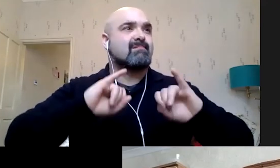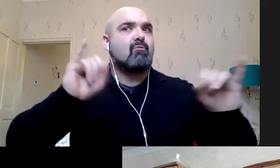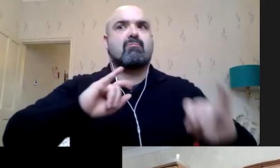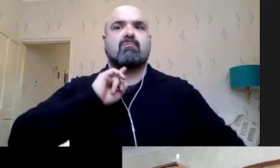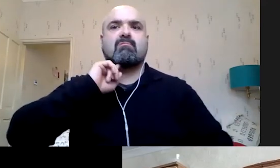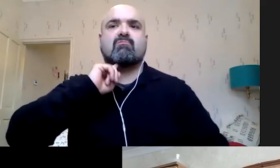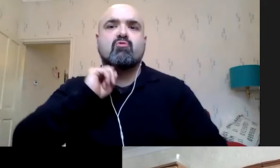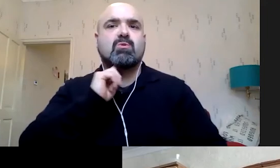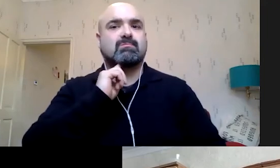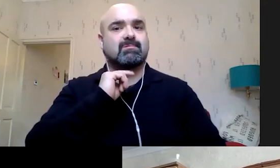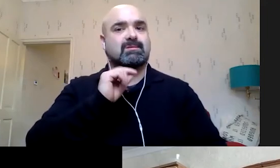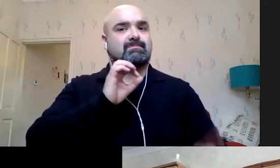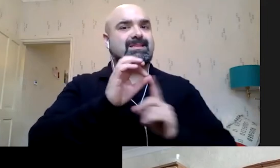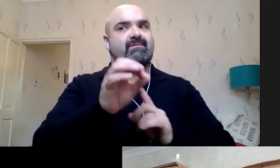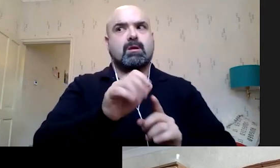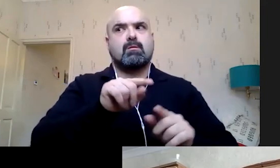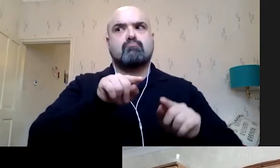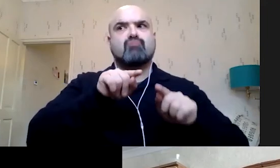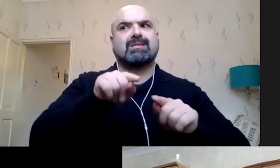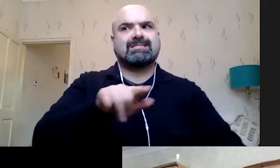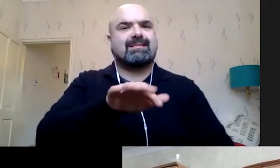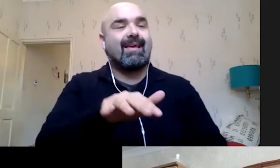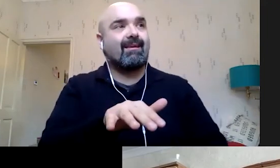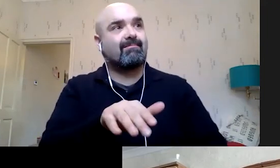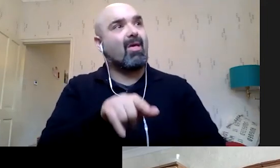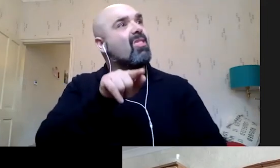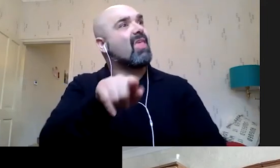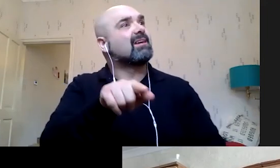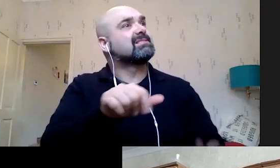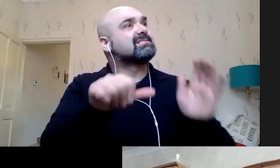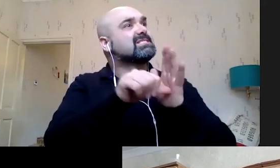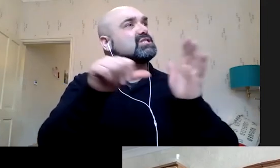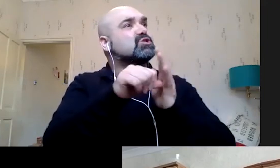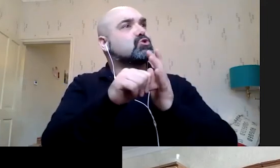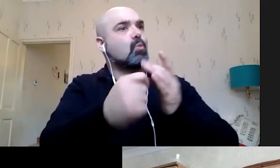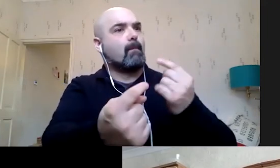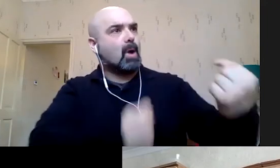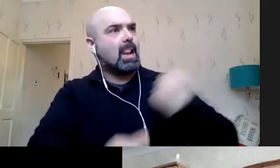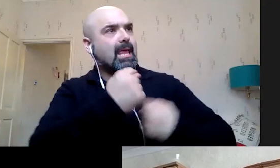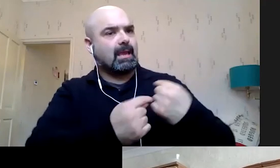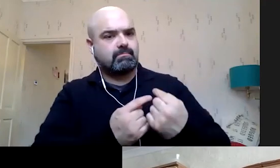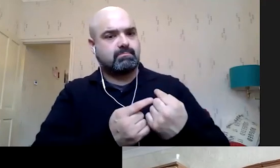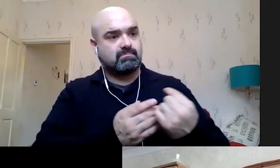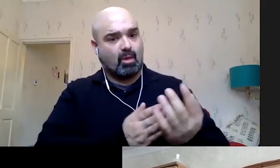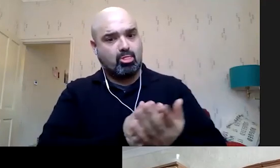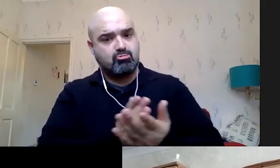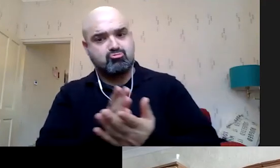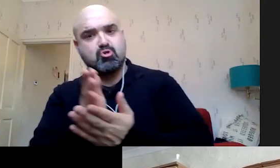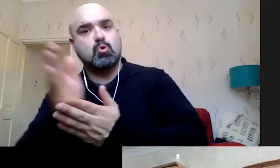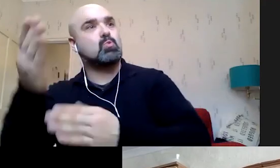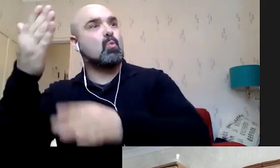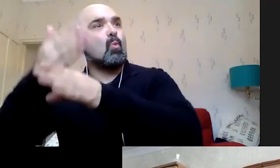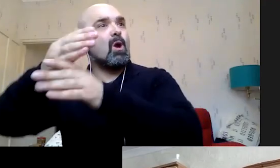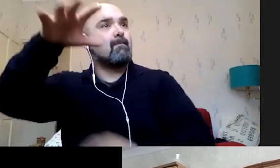that are there. So that issue of bullying, which then does go through into many workplaces, unfortunately,